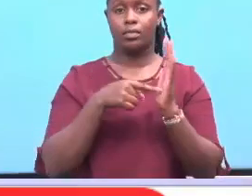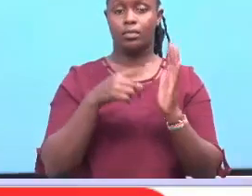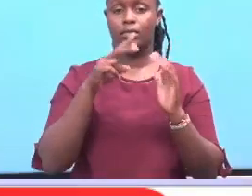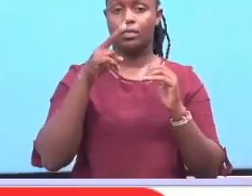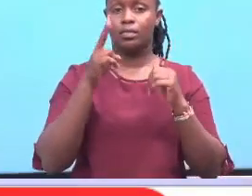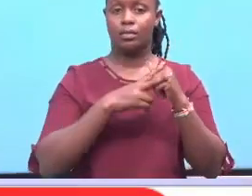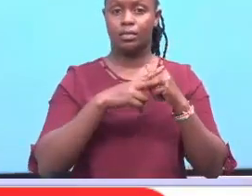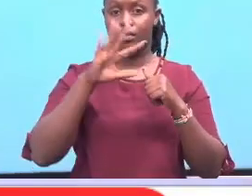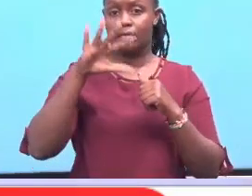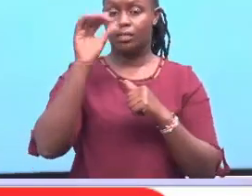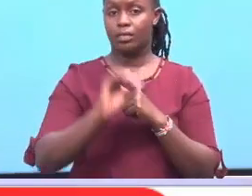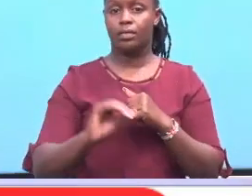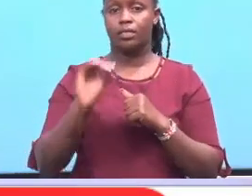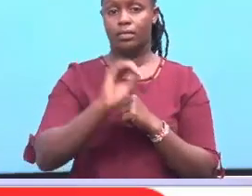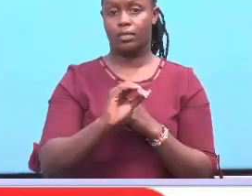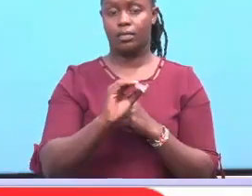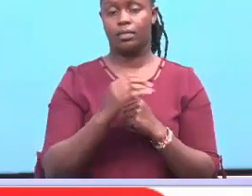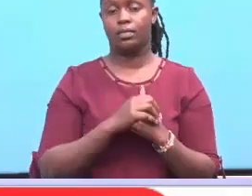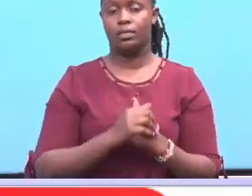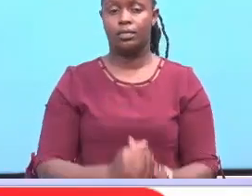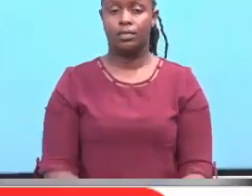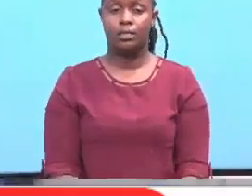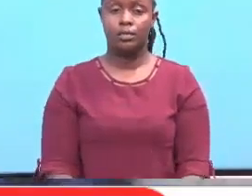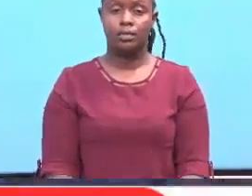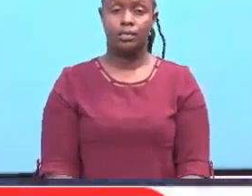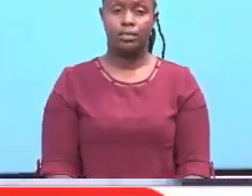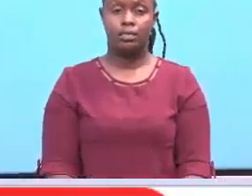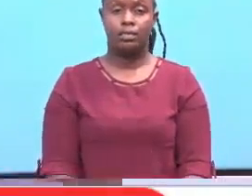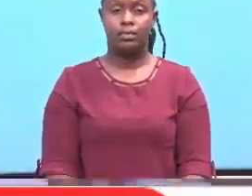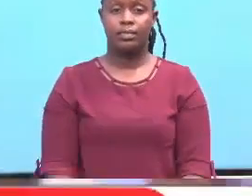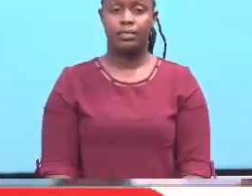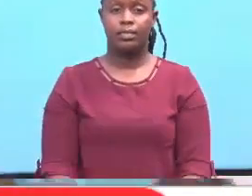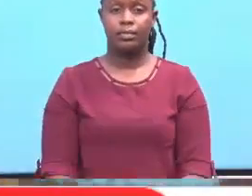2.75%. George Maringa with more.